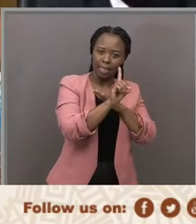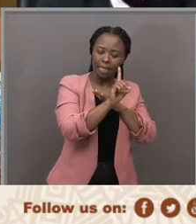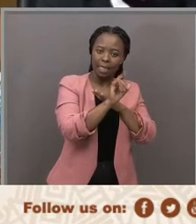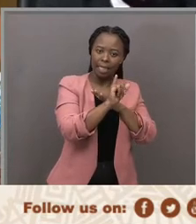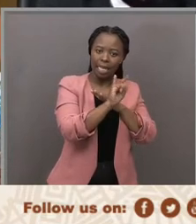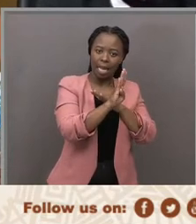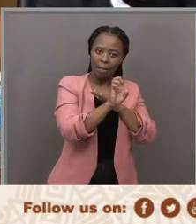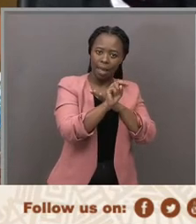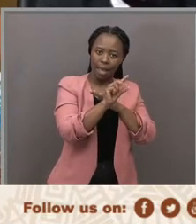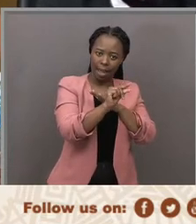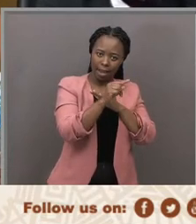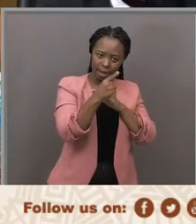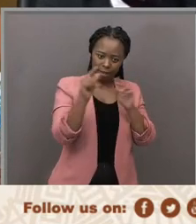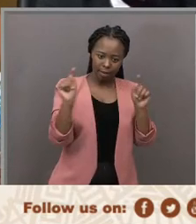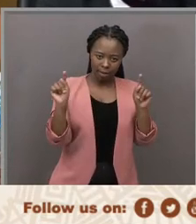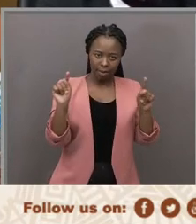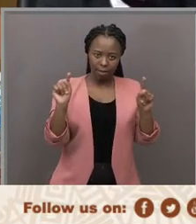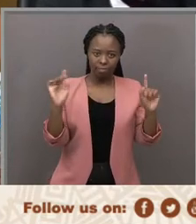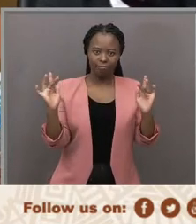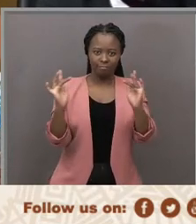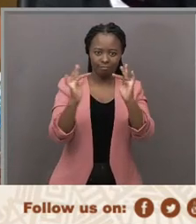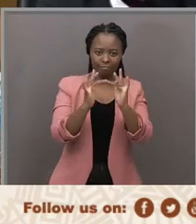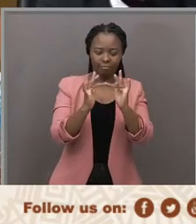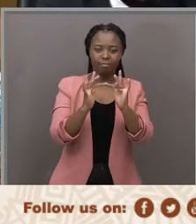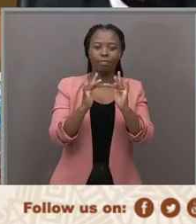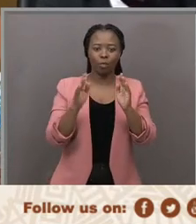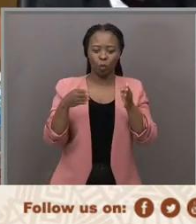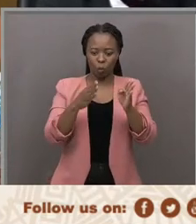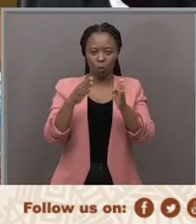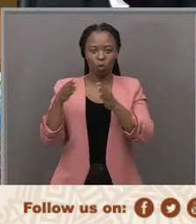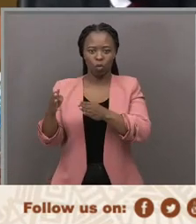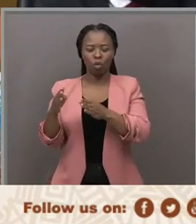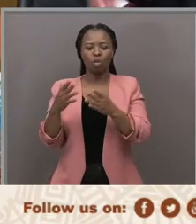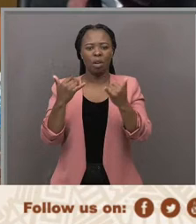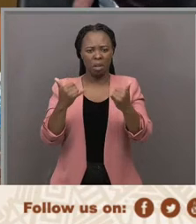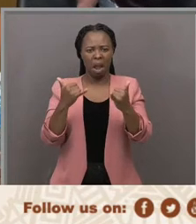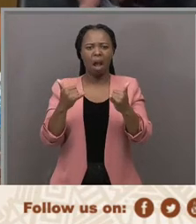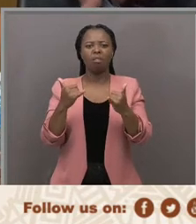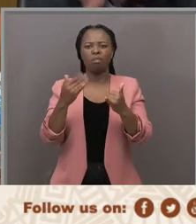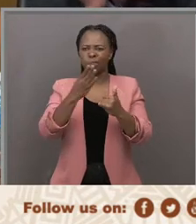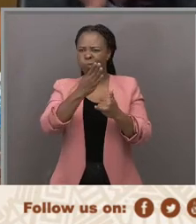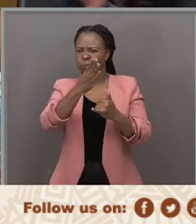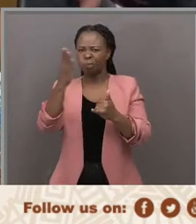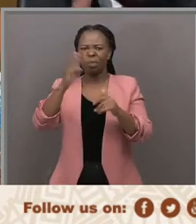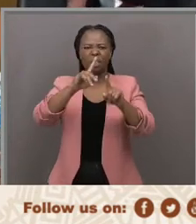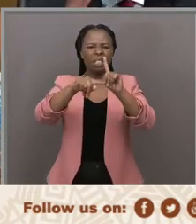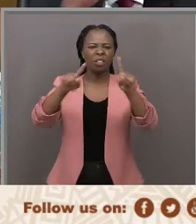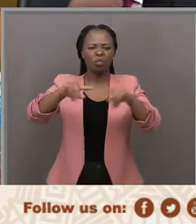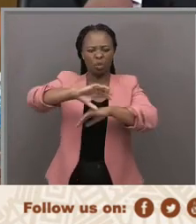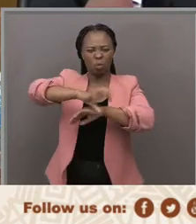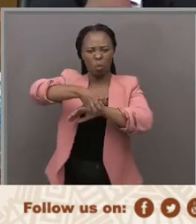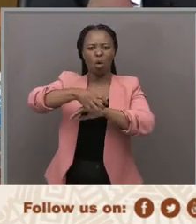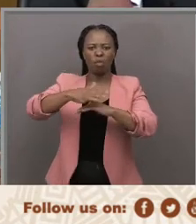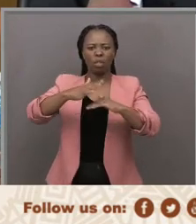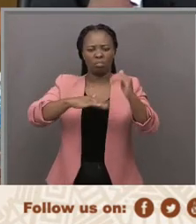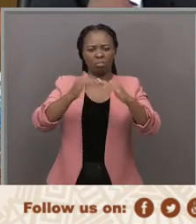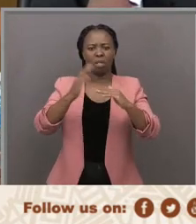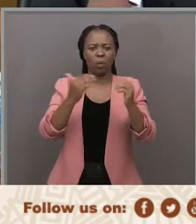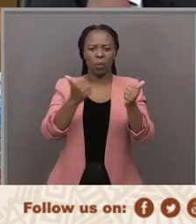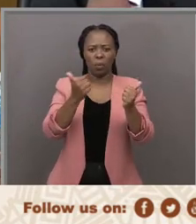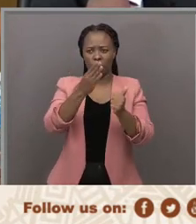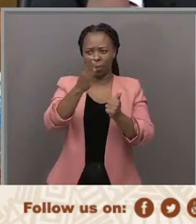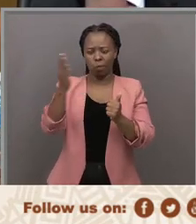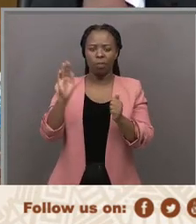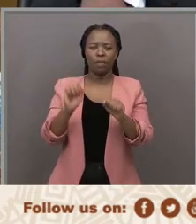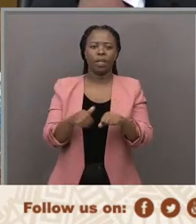rains, on rehabilitating and resurfacing a lot of roads across the different parts of our province.